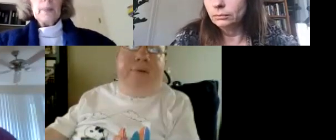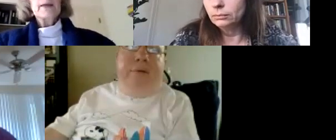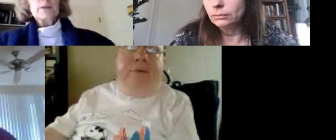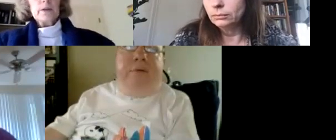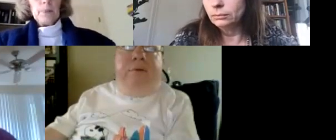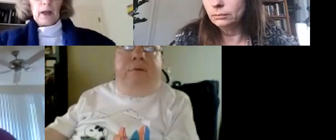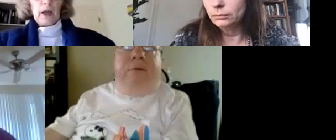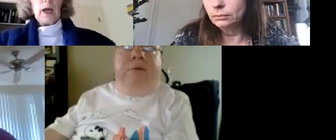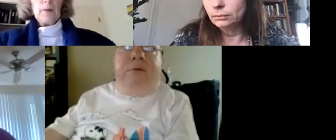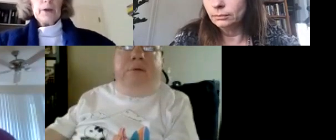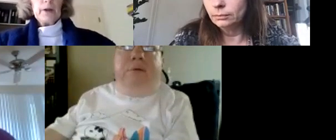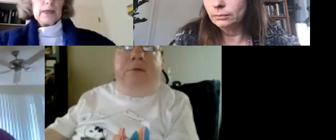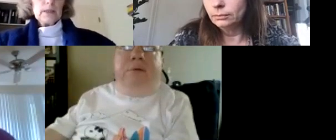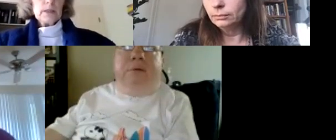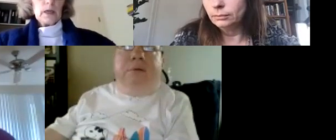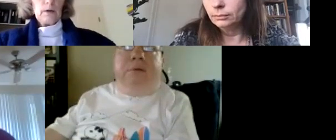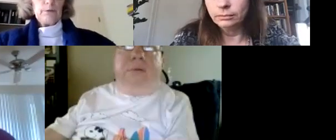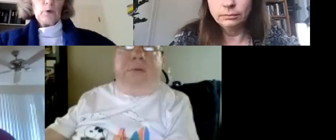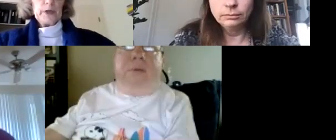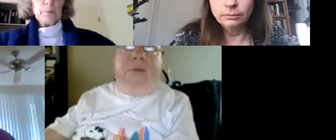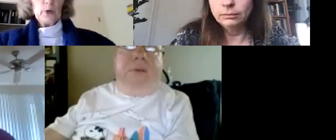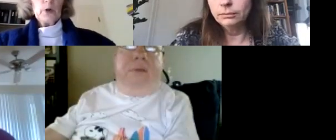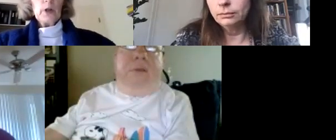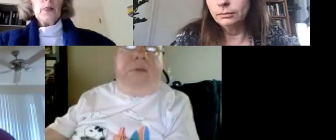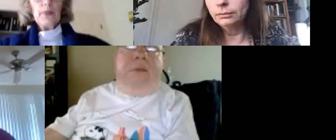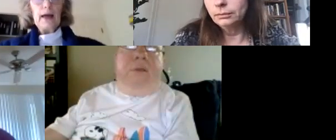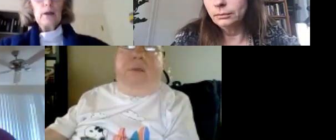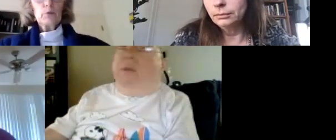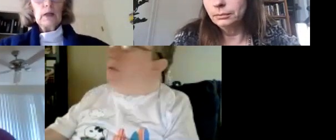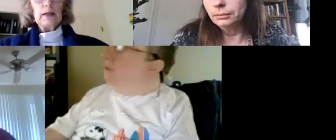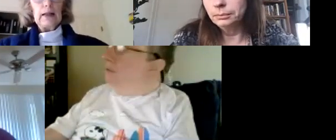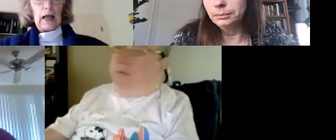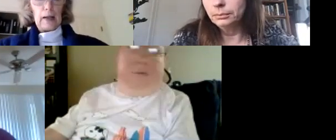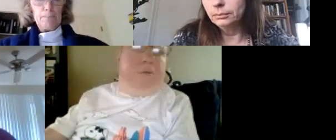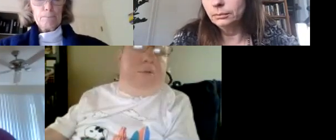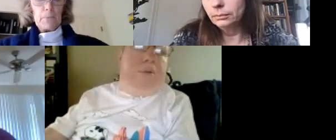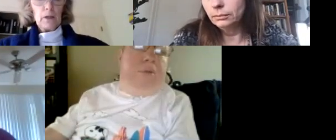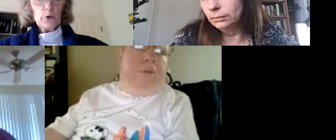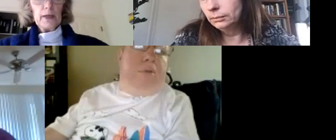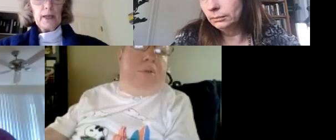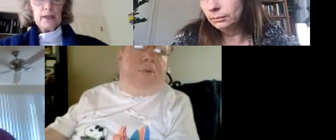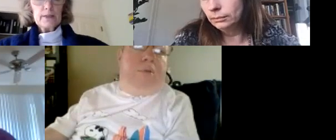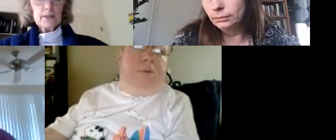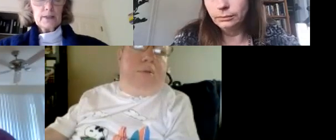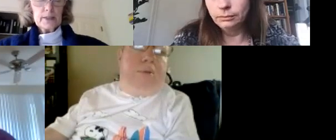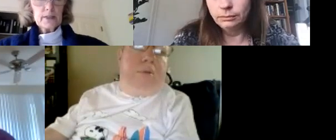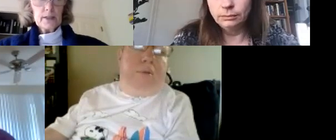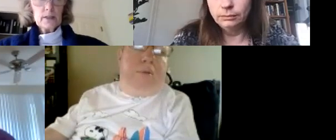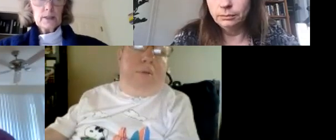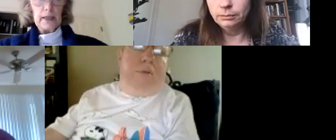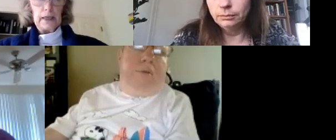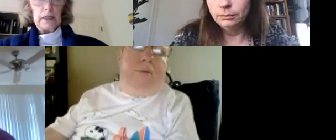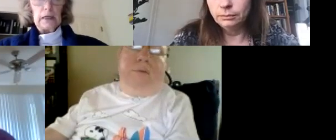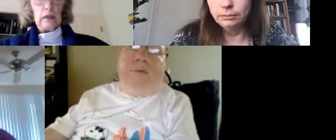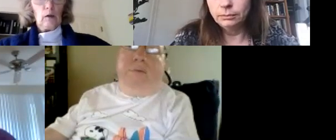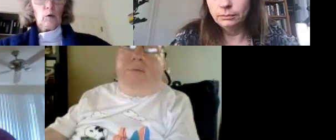Yes. Yes. There is a phone number that You can get